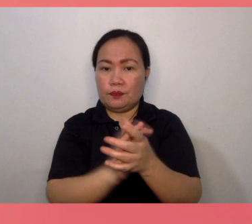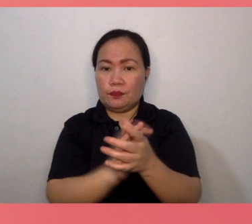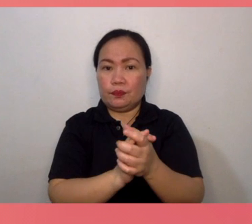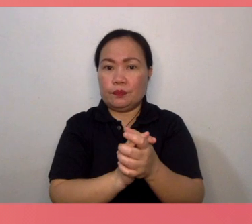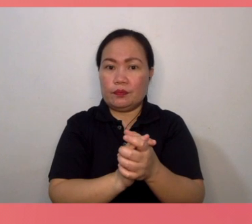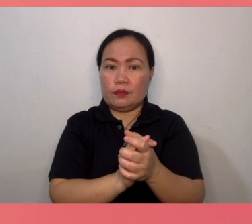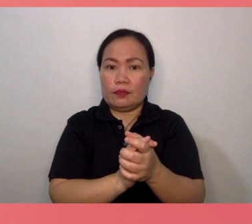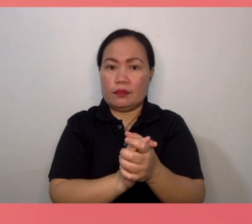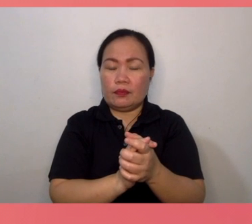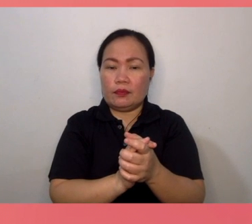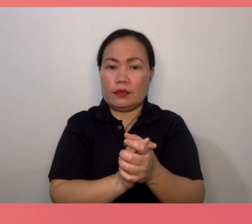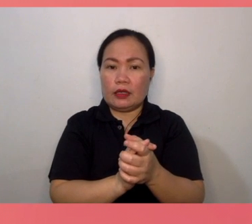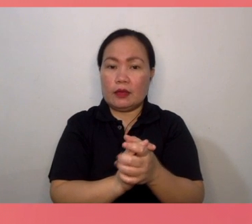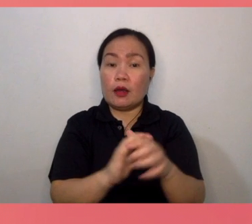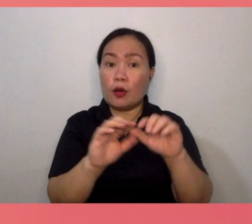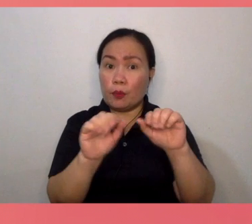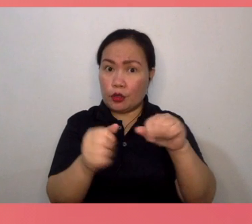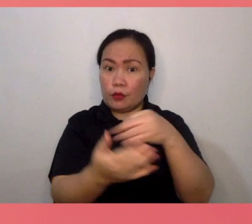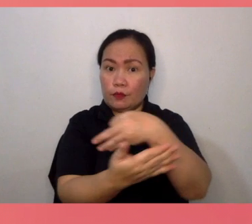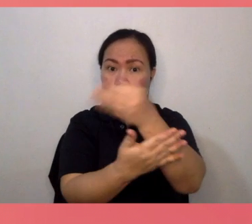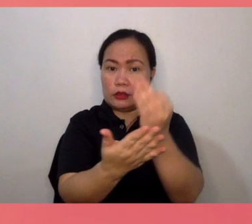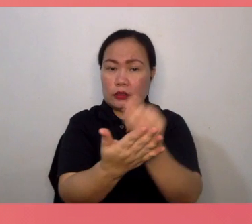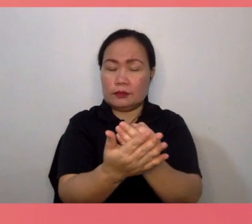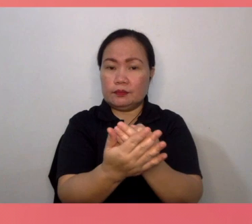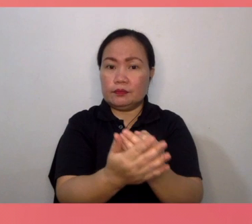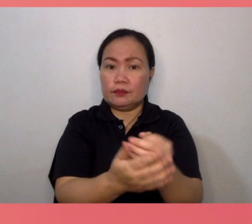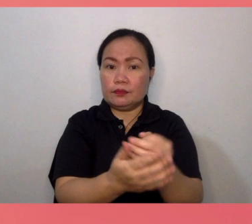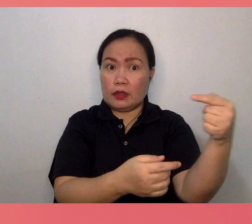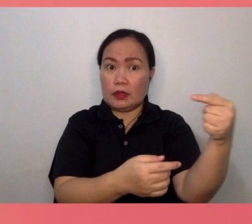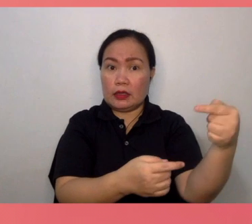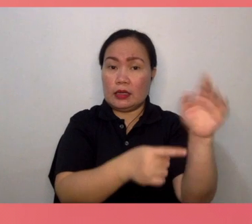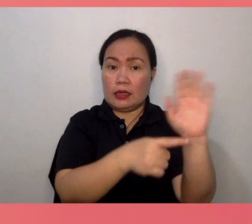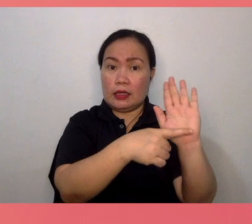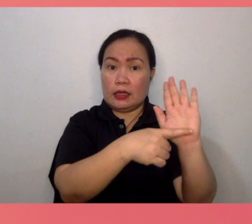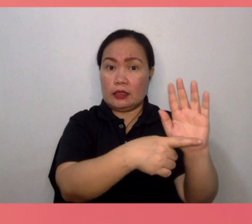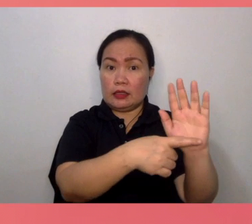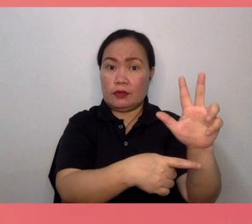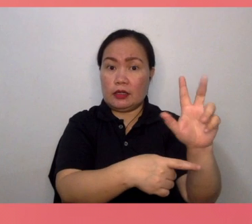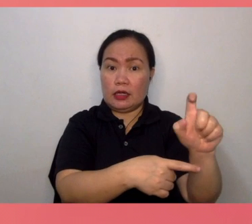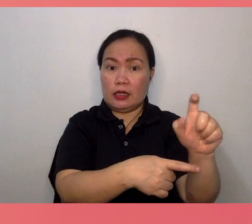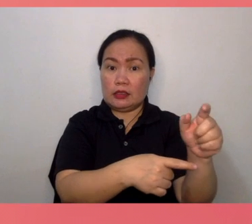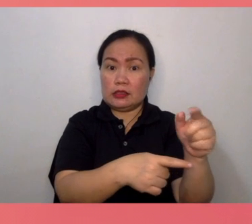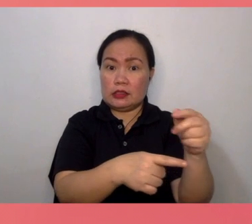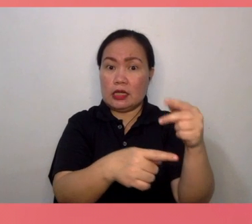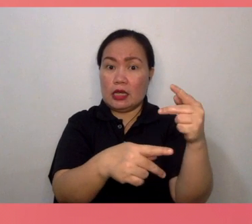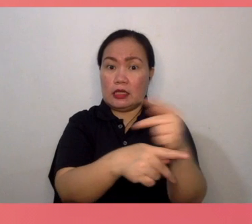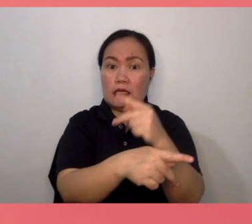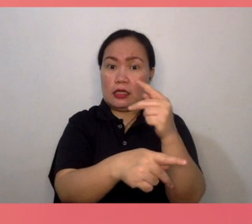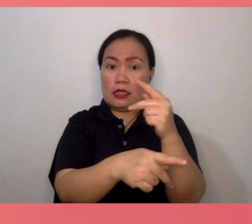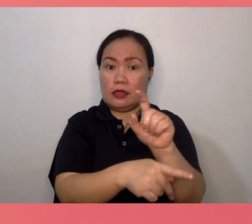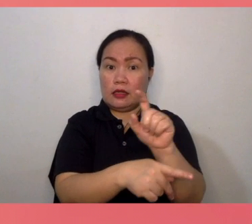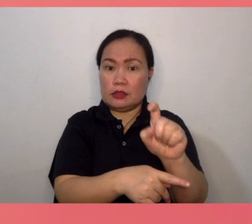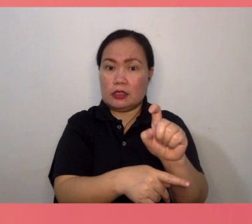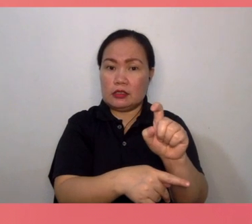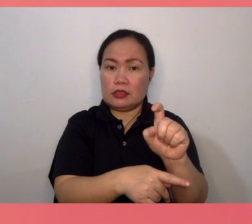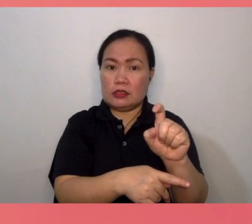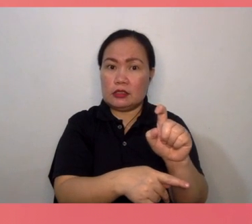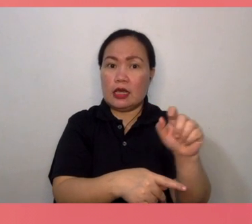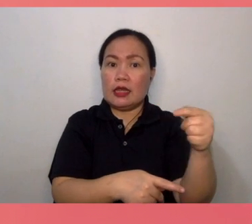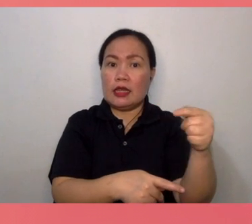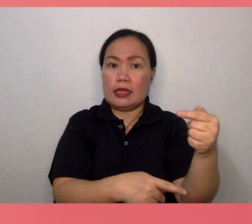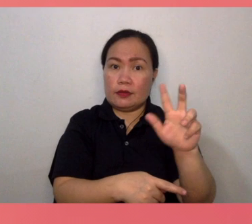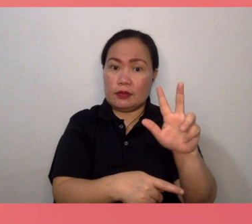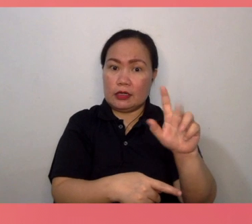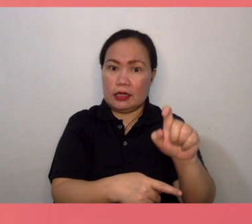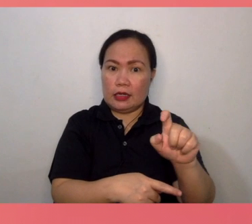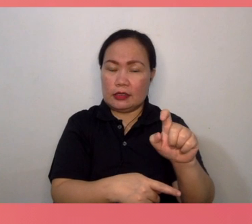negative 3x times the quantity of x minus 5. Okay, paano naging ganito? Negative 3x times x, that is